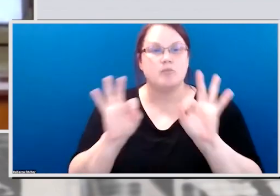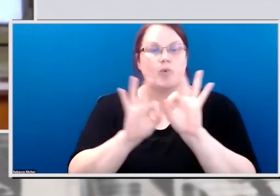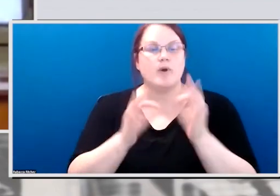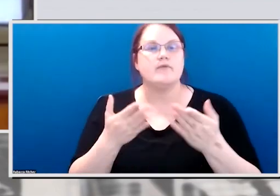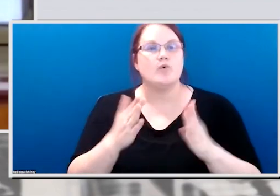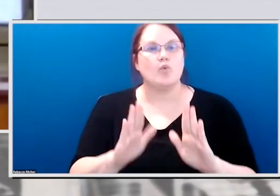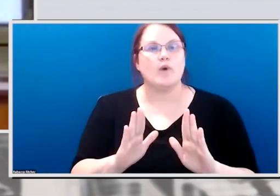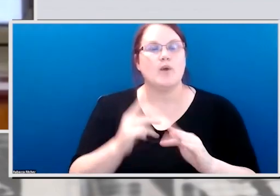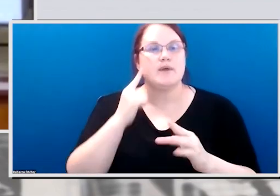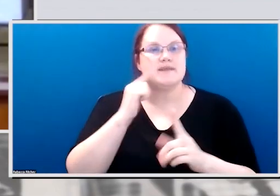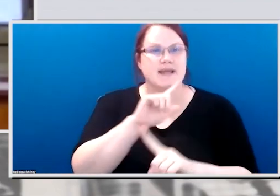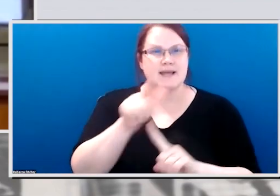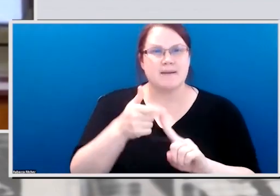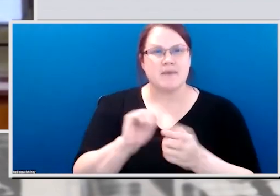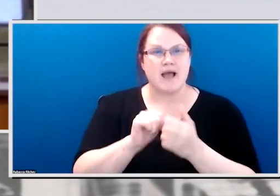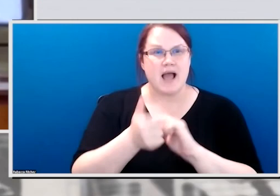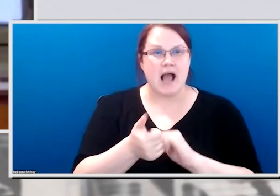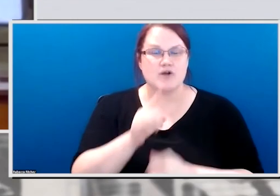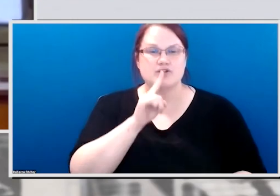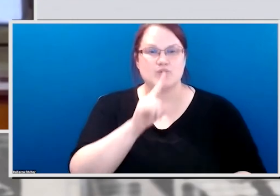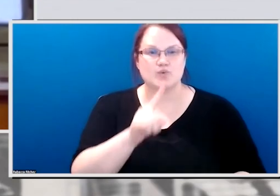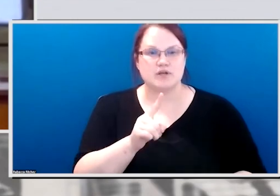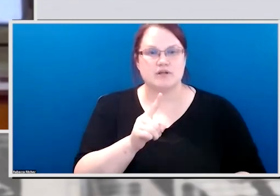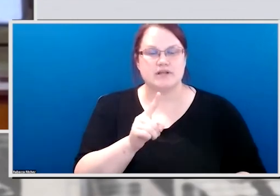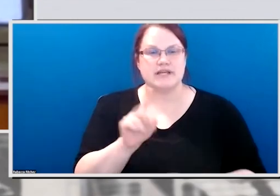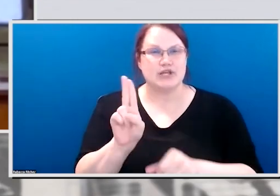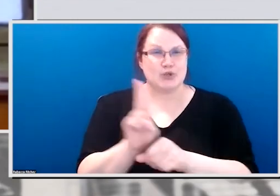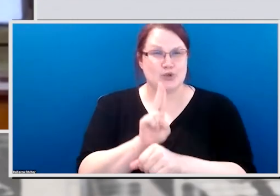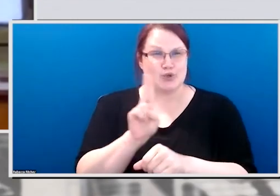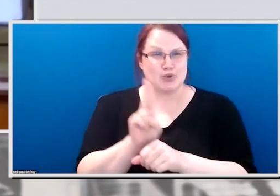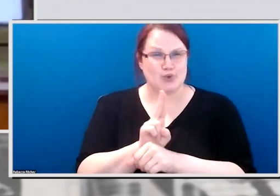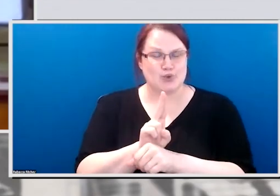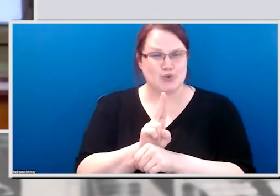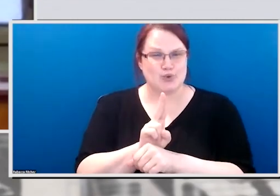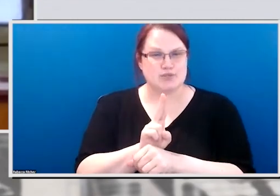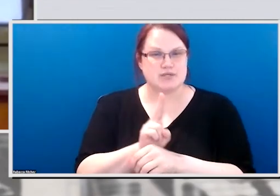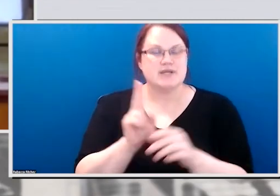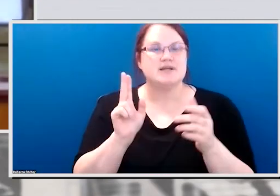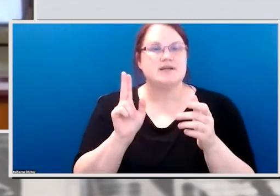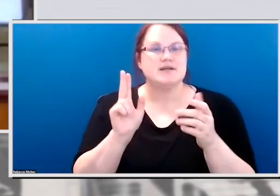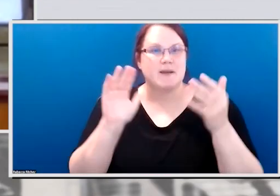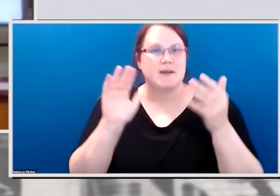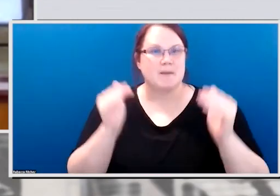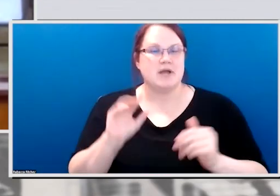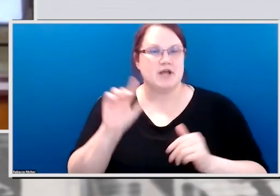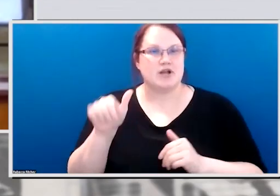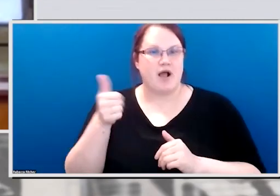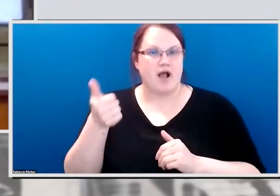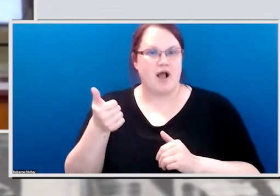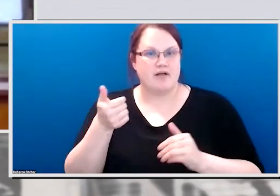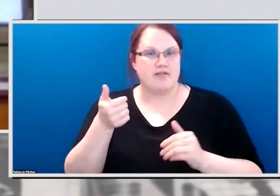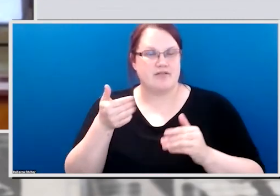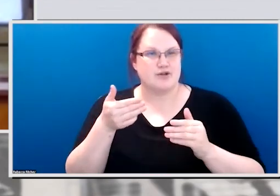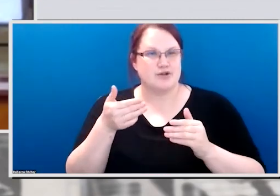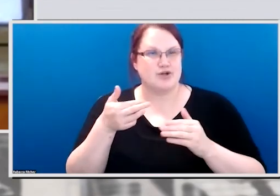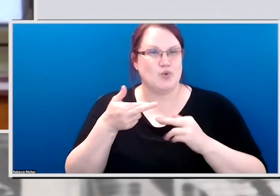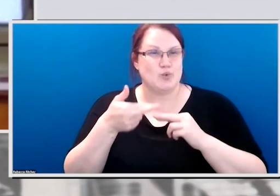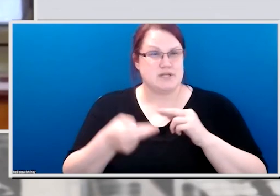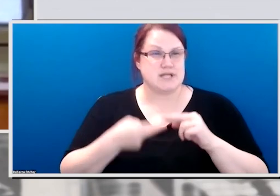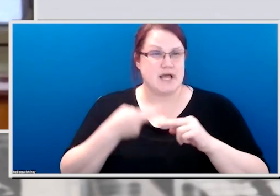we think about how to really leverage and utilize the land bank in addition to some of the other lanes on land recycling